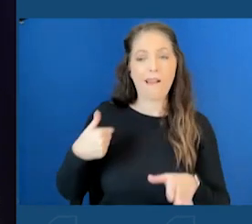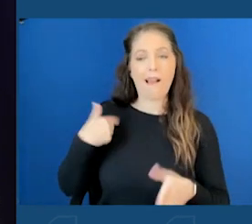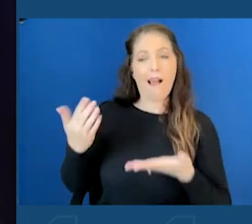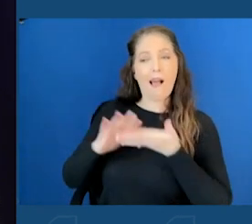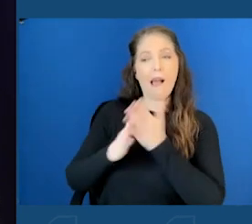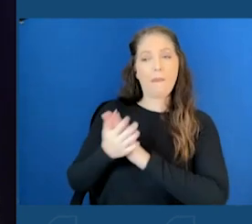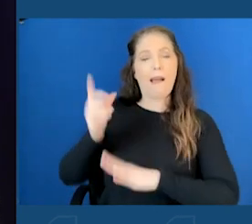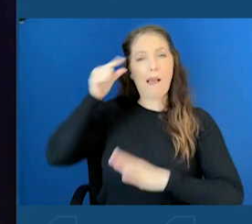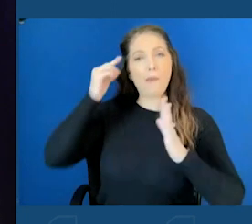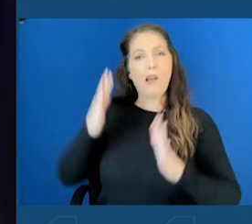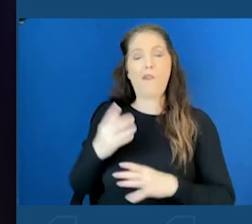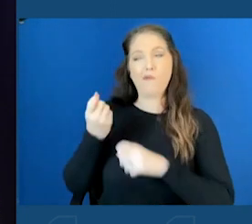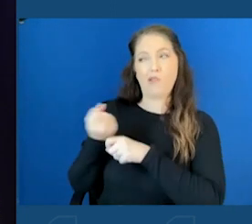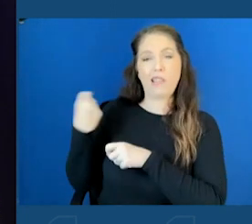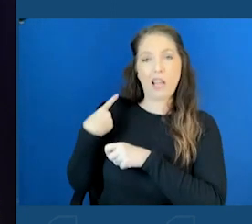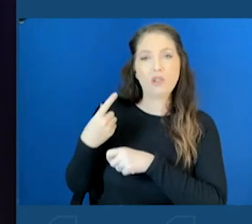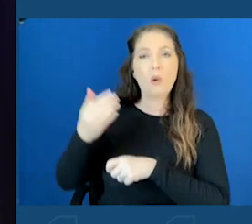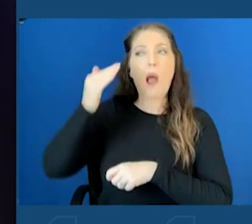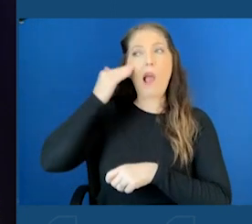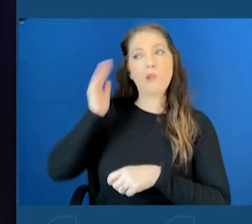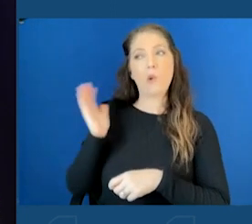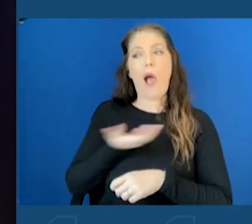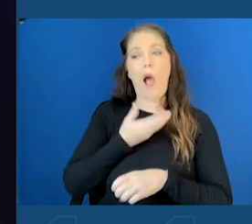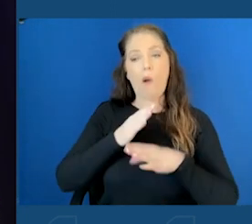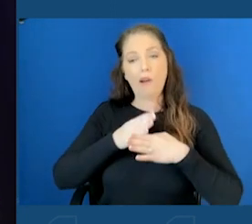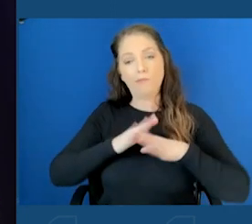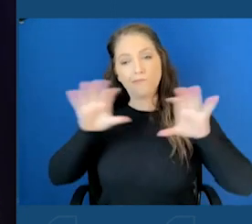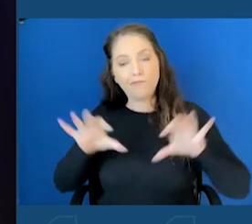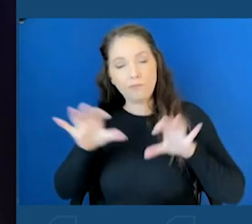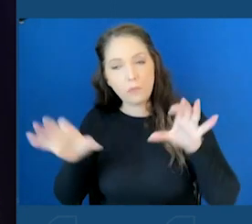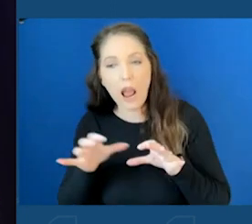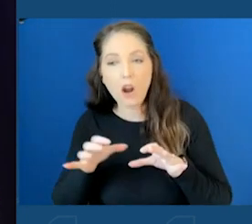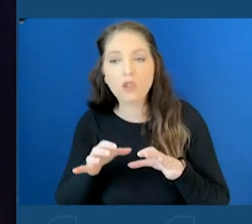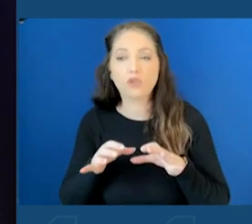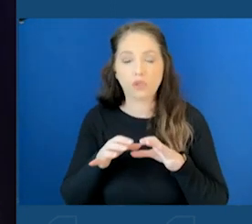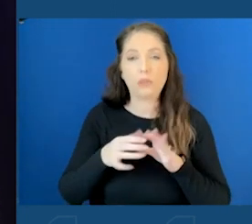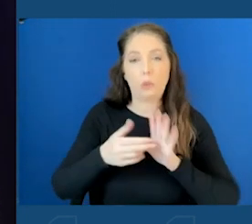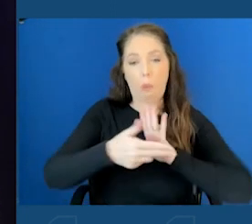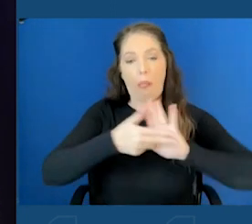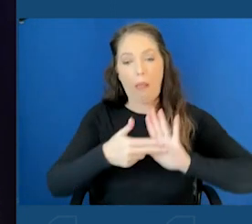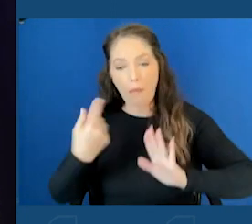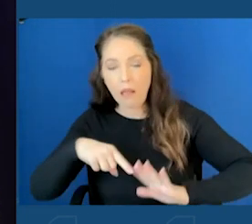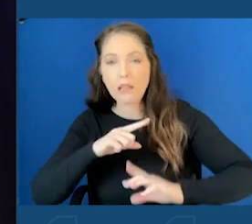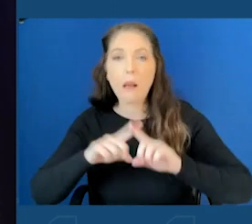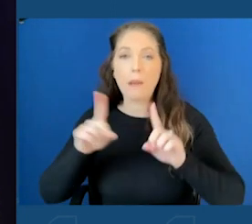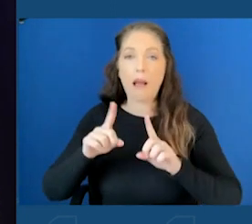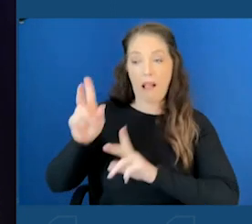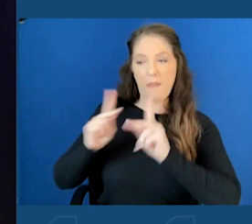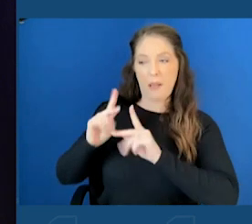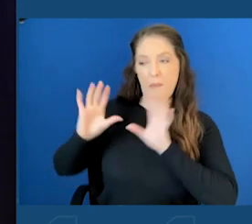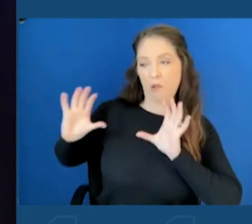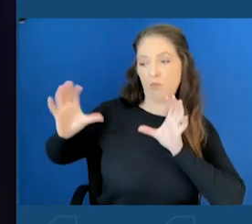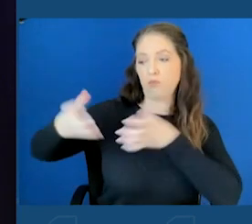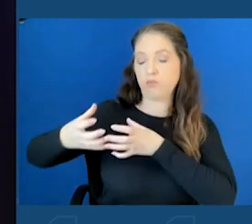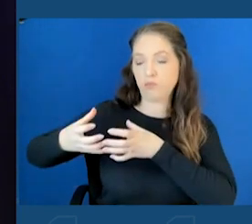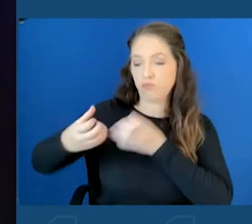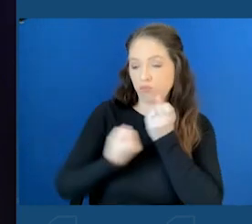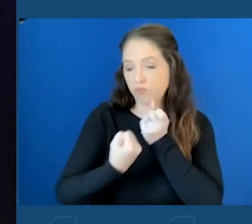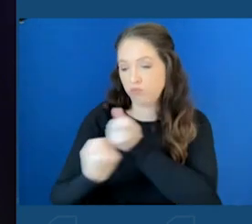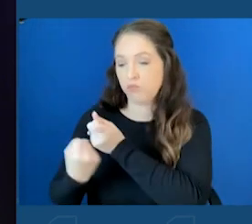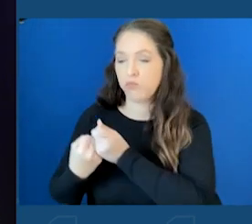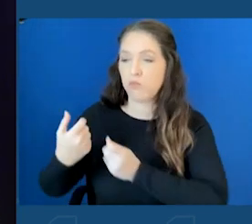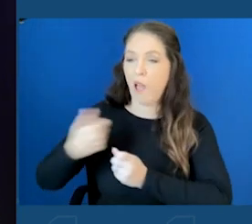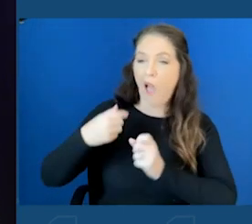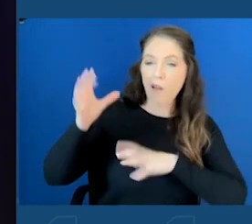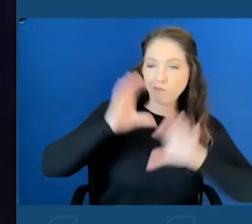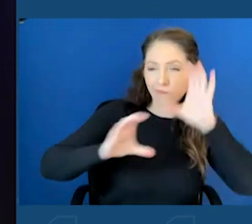by our accomplishments, but also by the people I surround myself with. I sought out the best and the brightest, the most dedicated public